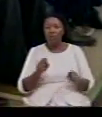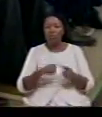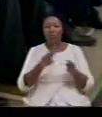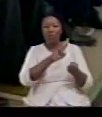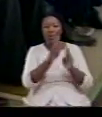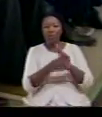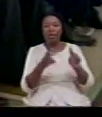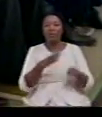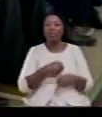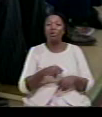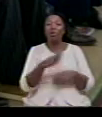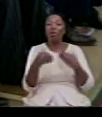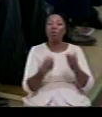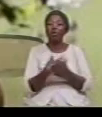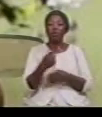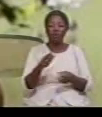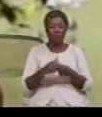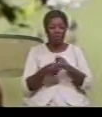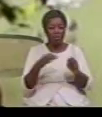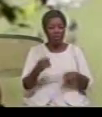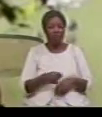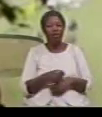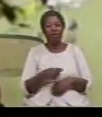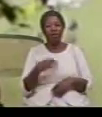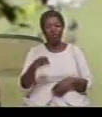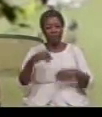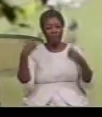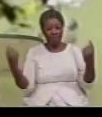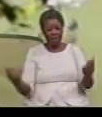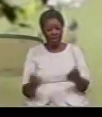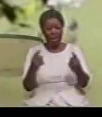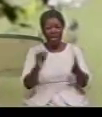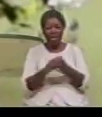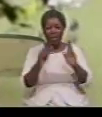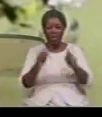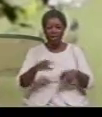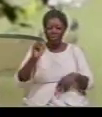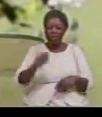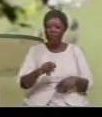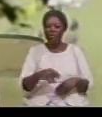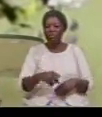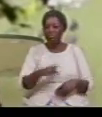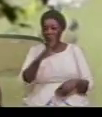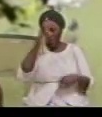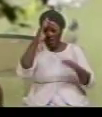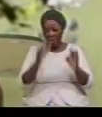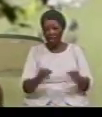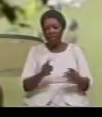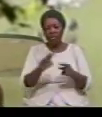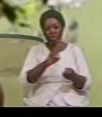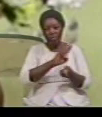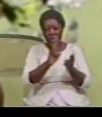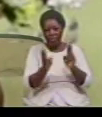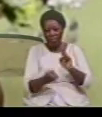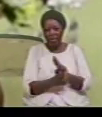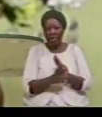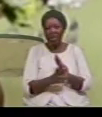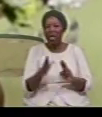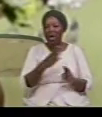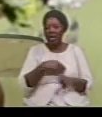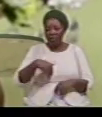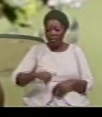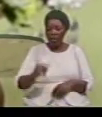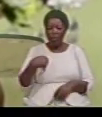one, what are those things? Some of the symptoms are, number one, white rising of the skin, white hair,